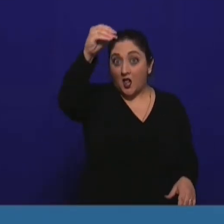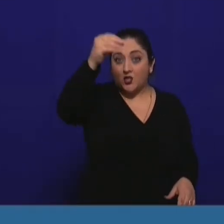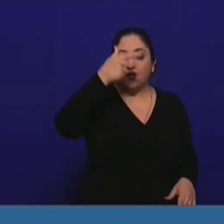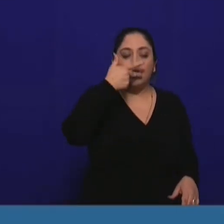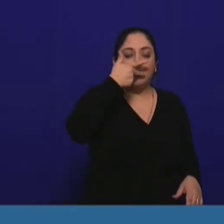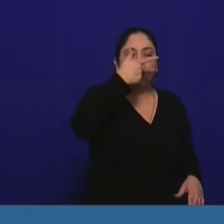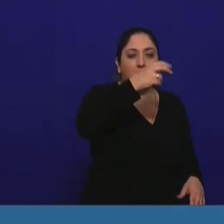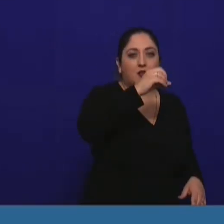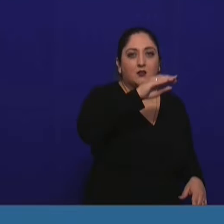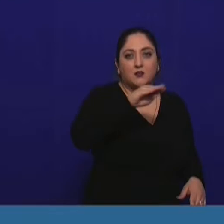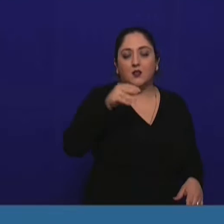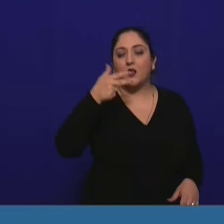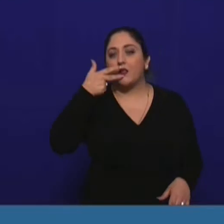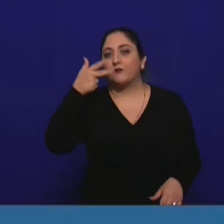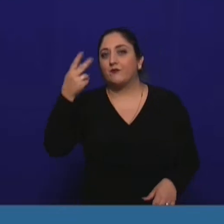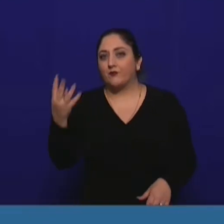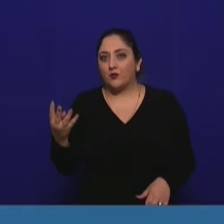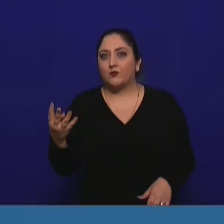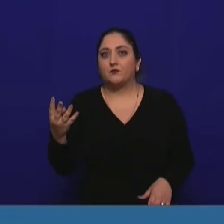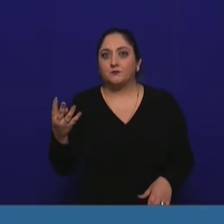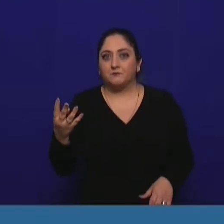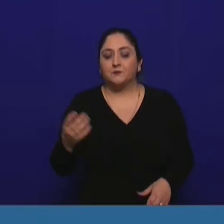u 84 sena.